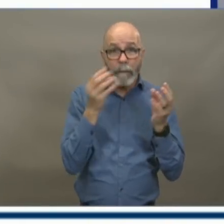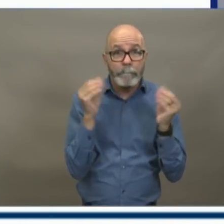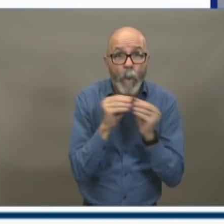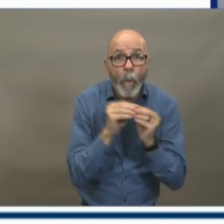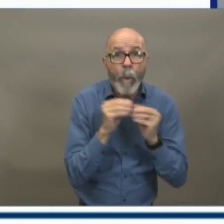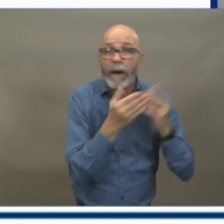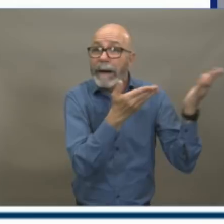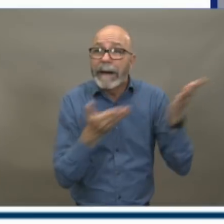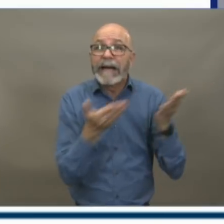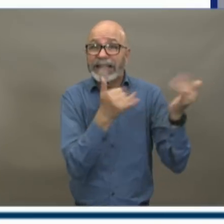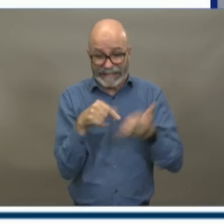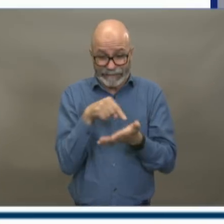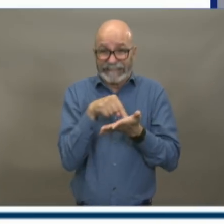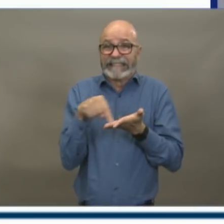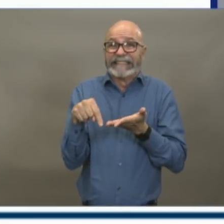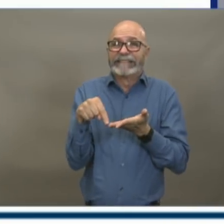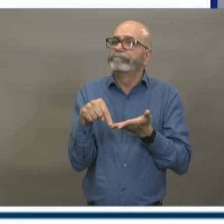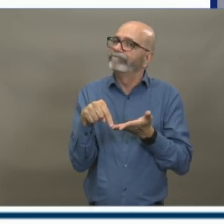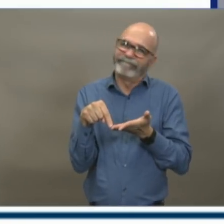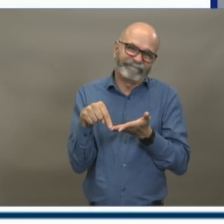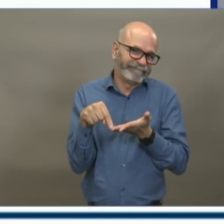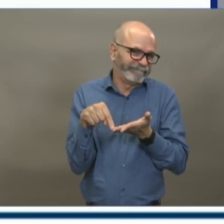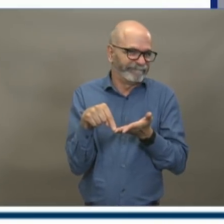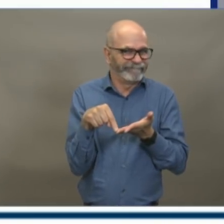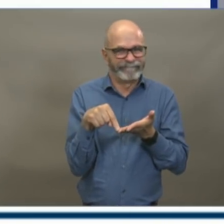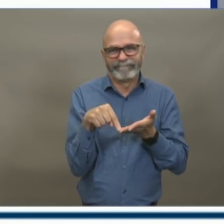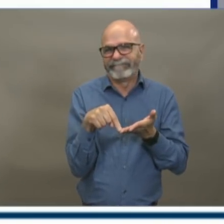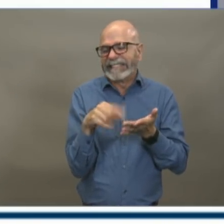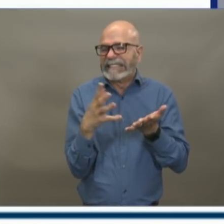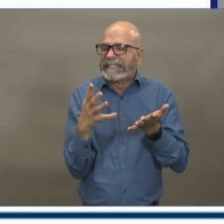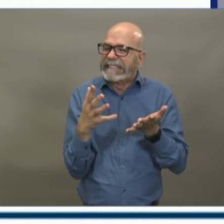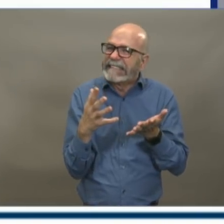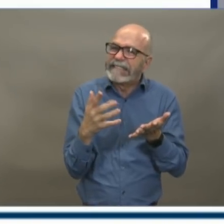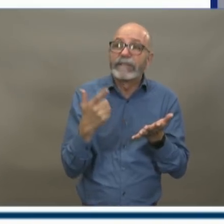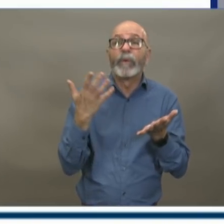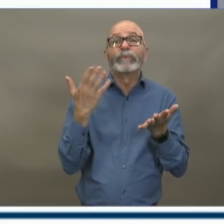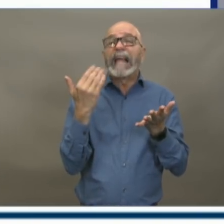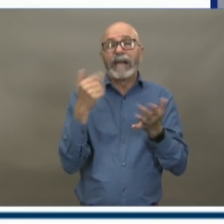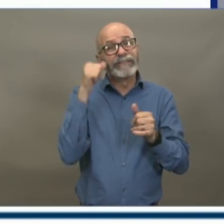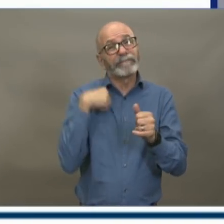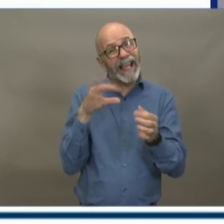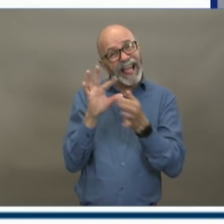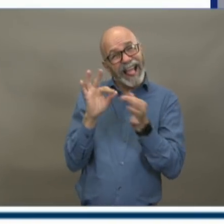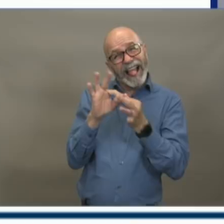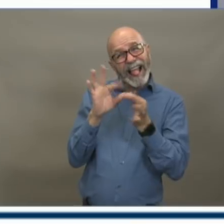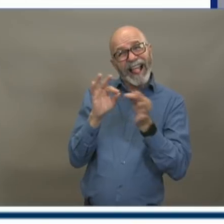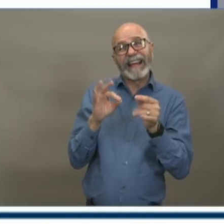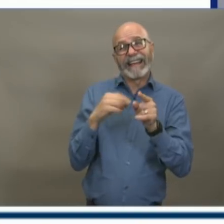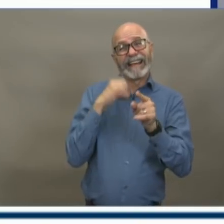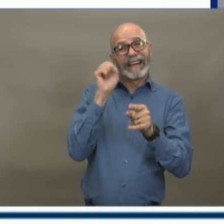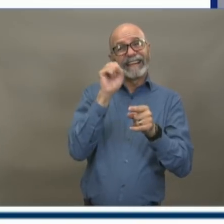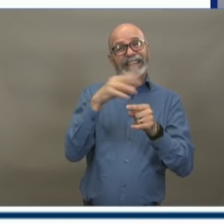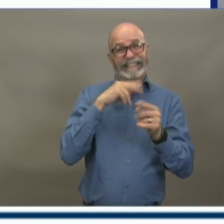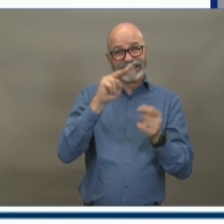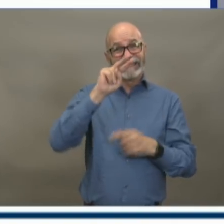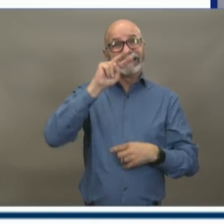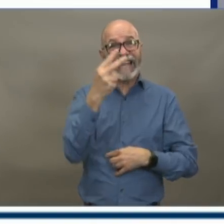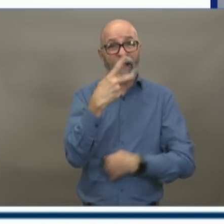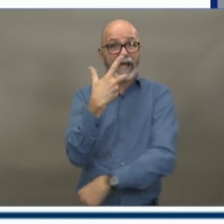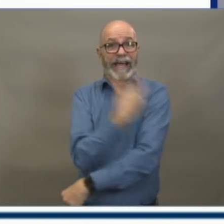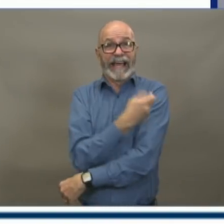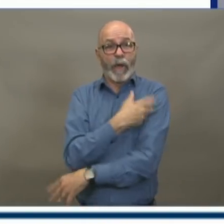week. Because we've held back our second dose, we still have supply, and it is our hope